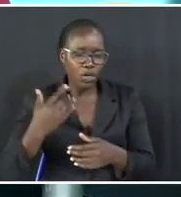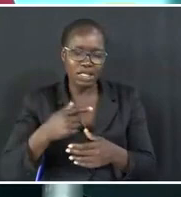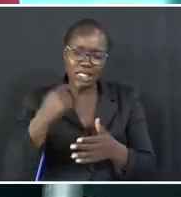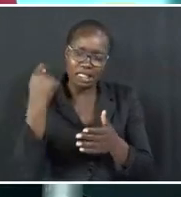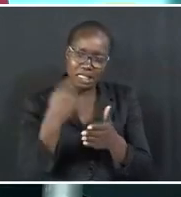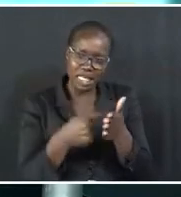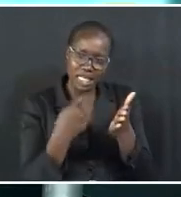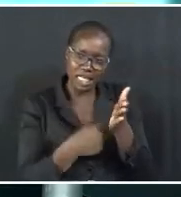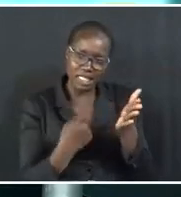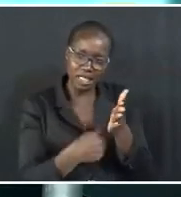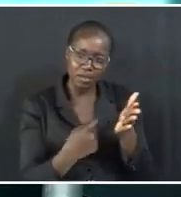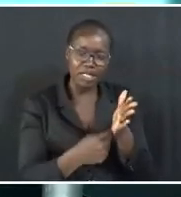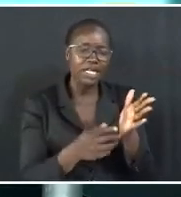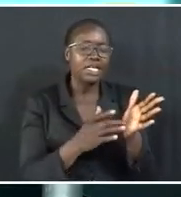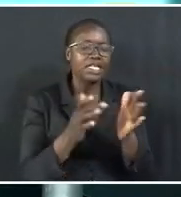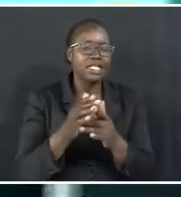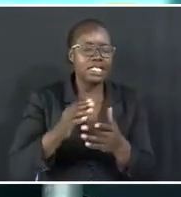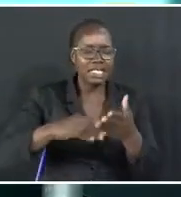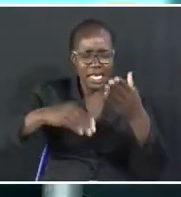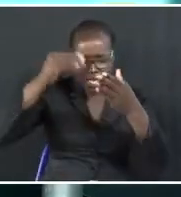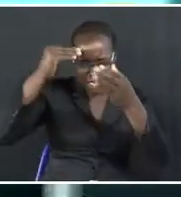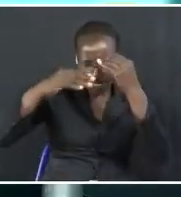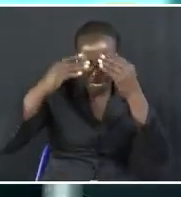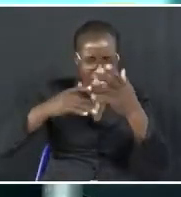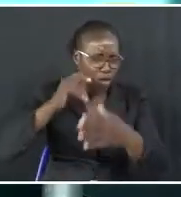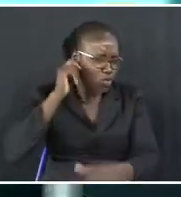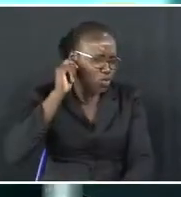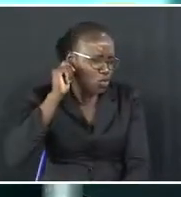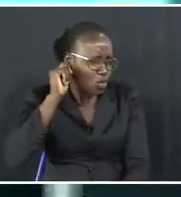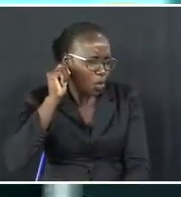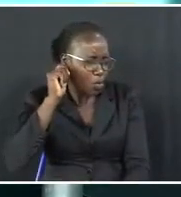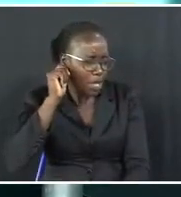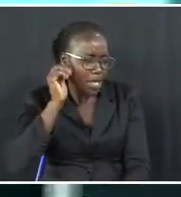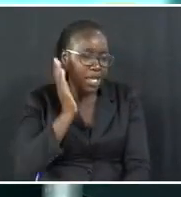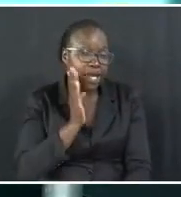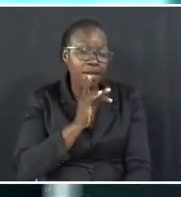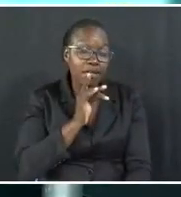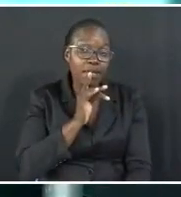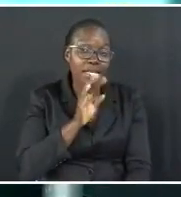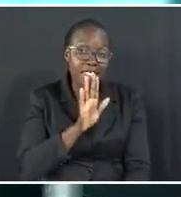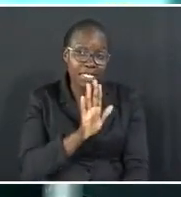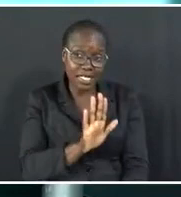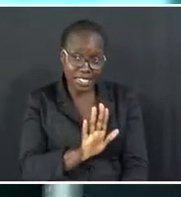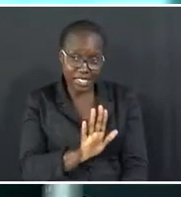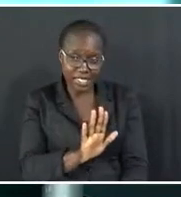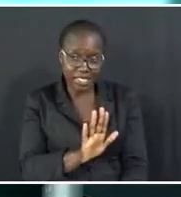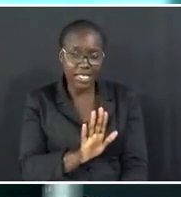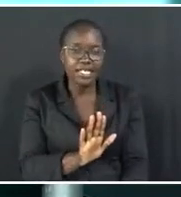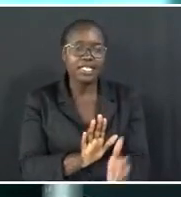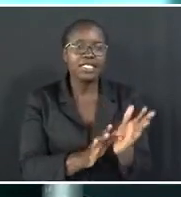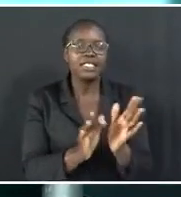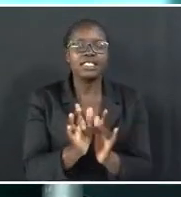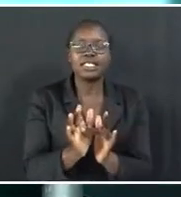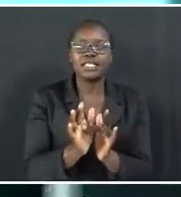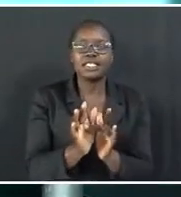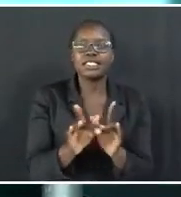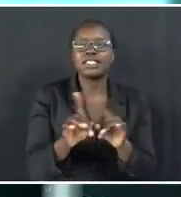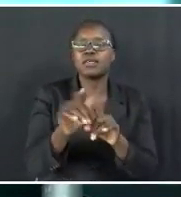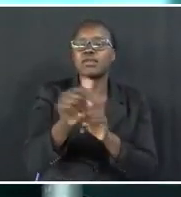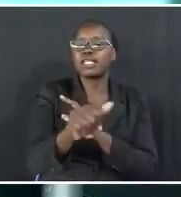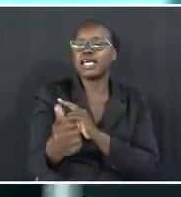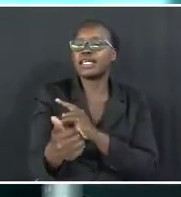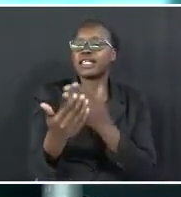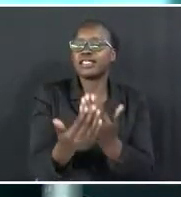And Jesus learned how to obey his parents. Jesus, like any